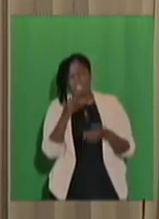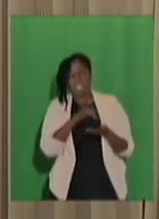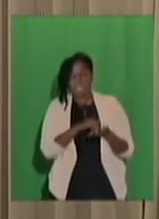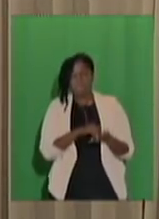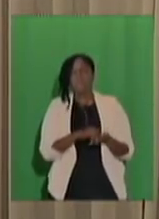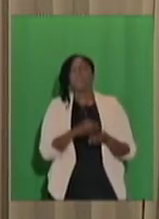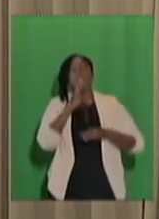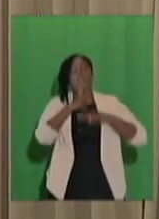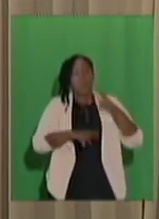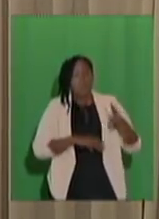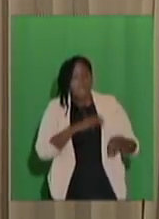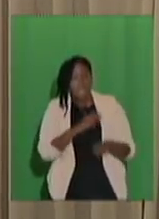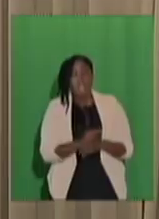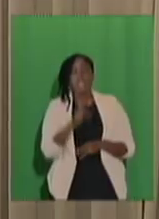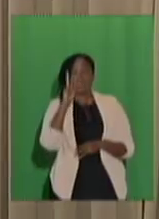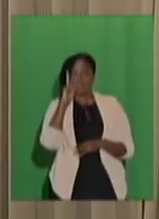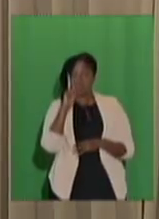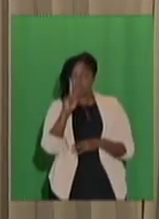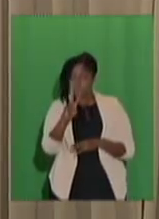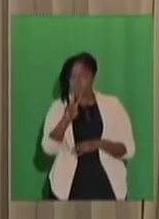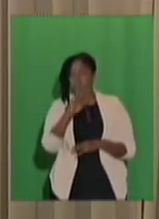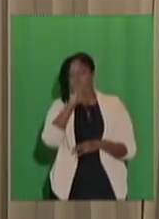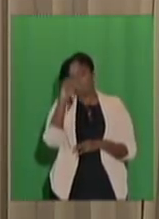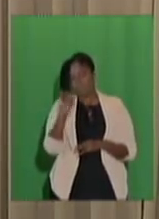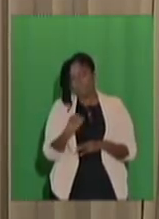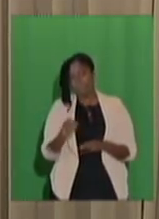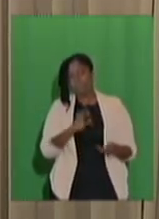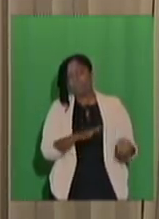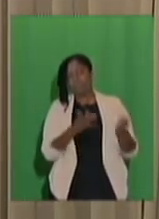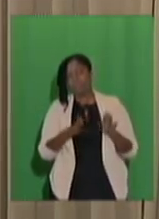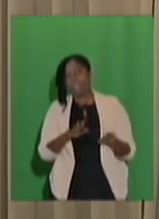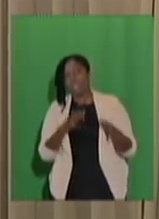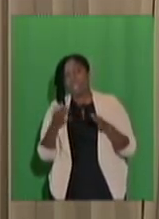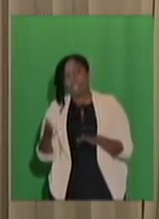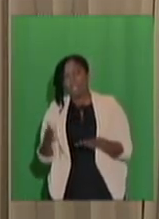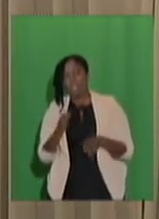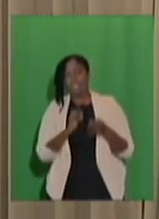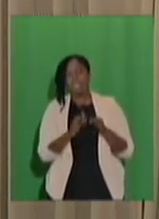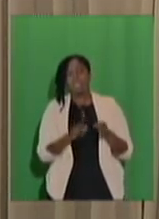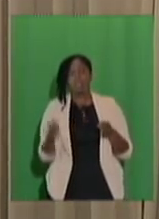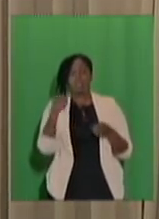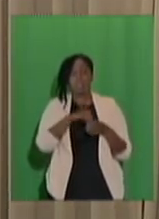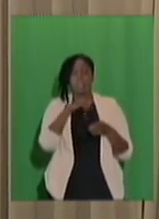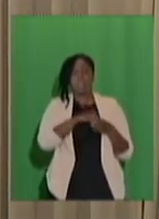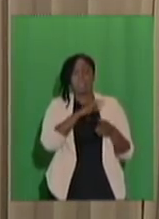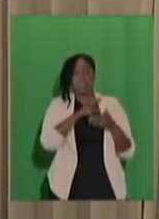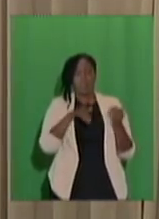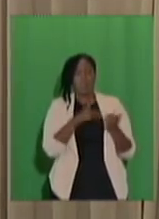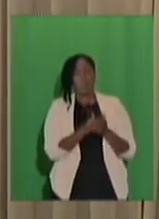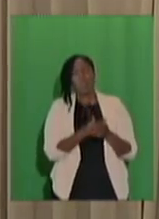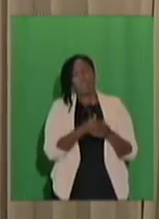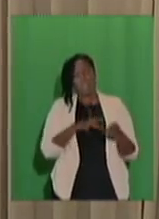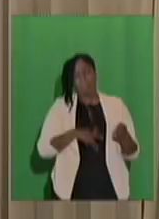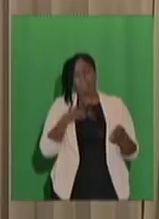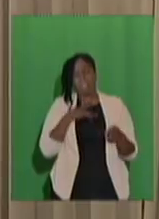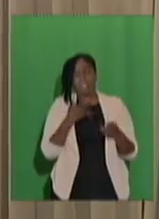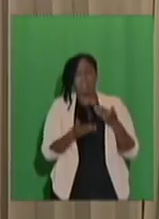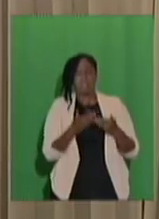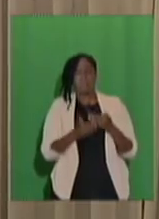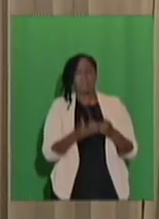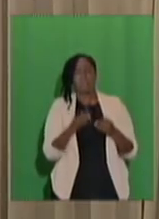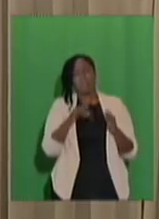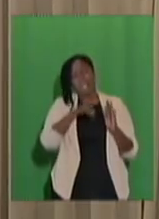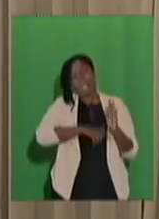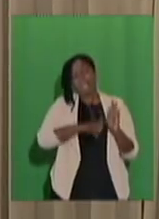rate. We suspect when you put all the suspected cases into that, it will actually go down and become something close to 1 after all is said and done and we do